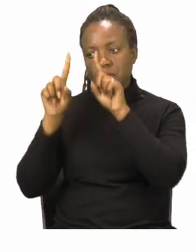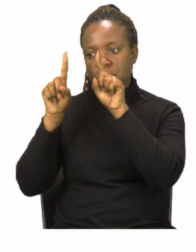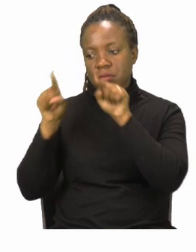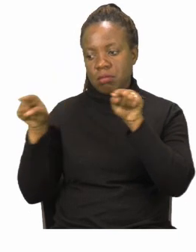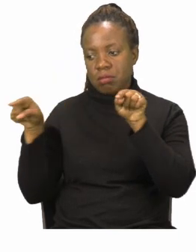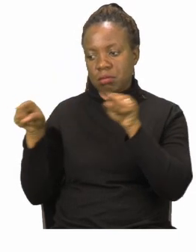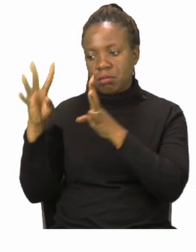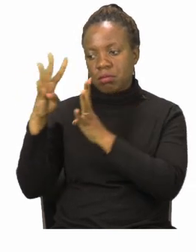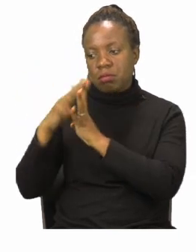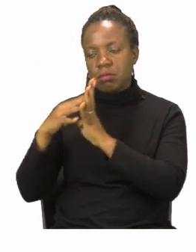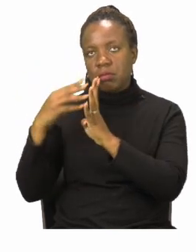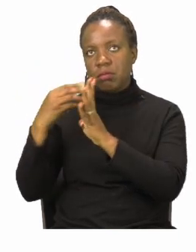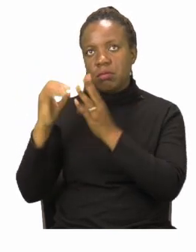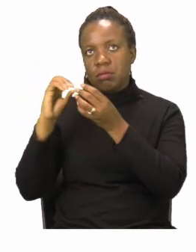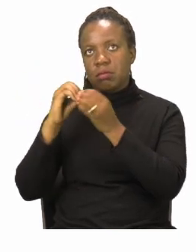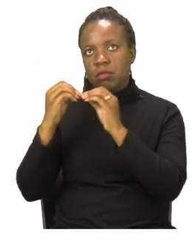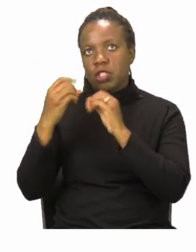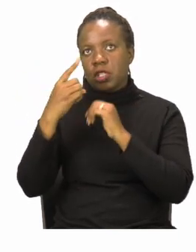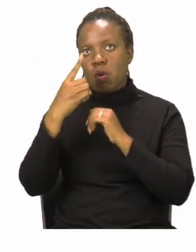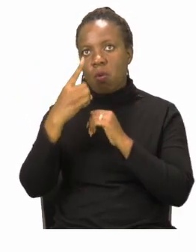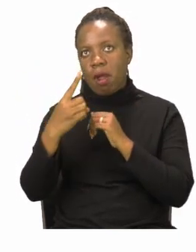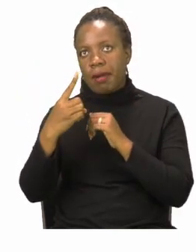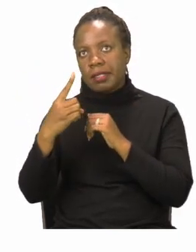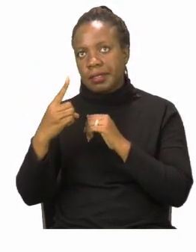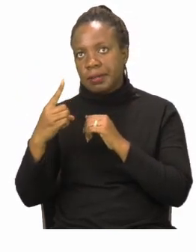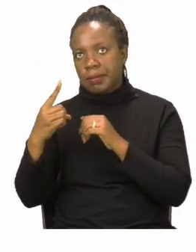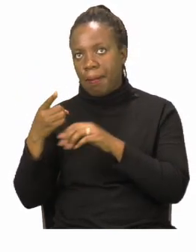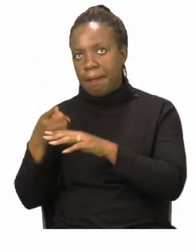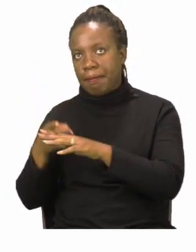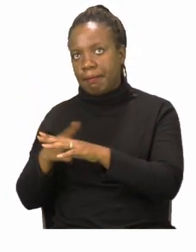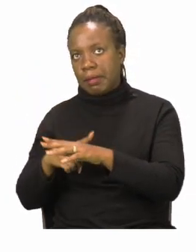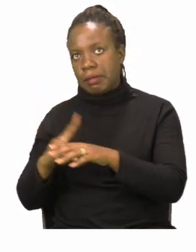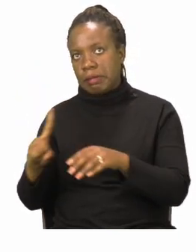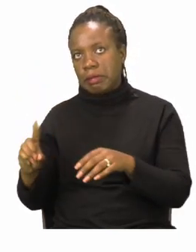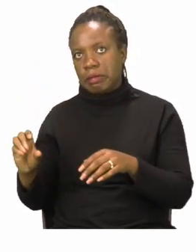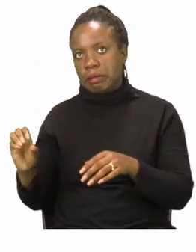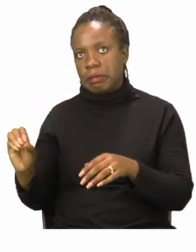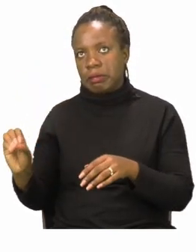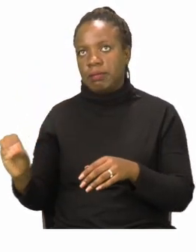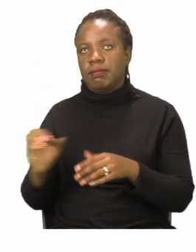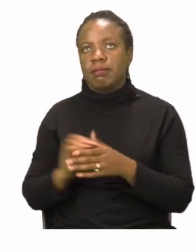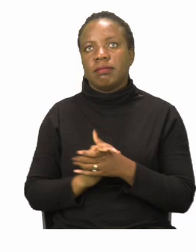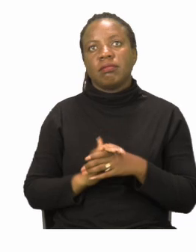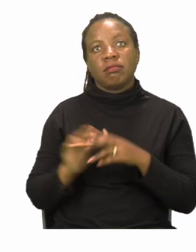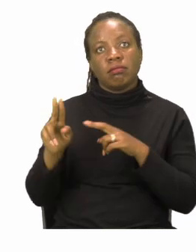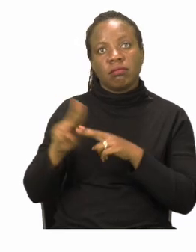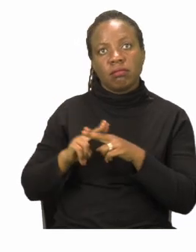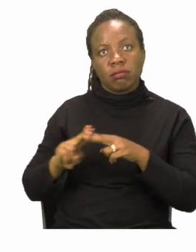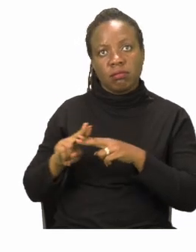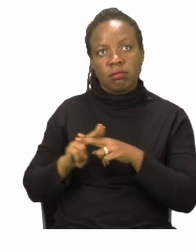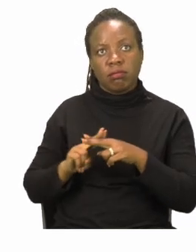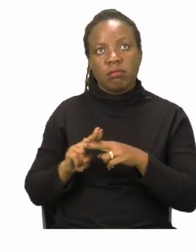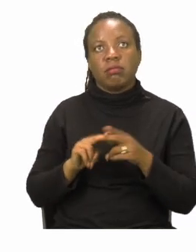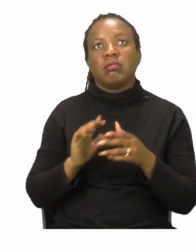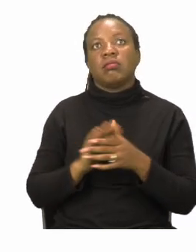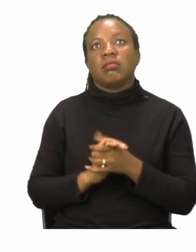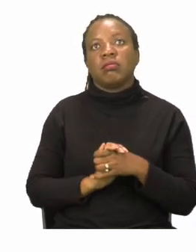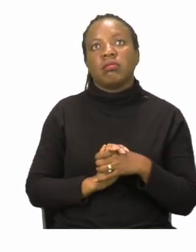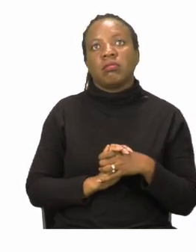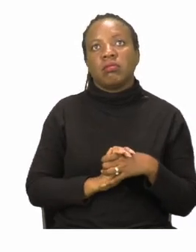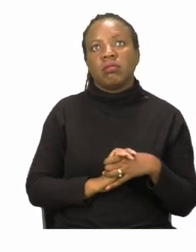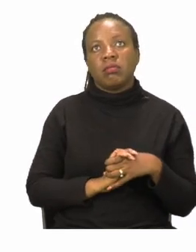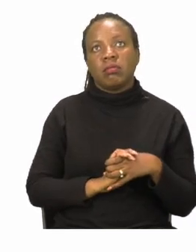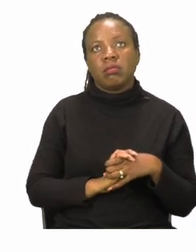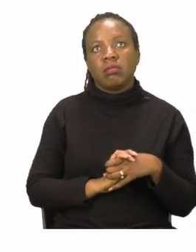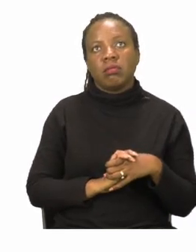counting chart. Can you all see the counting chart given to you? There you go. And you can then